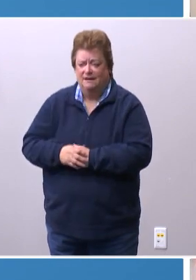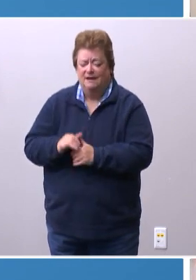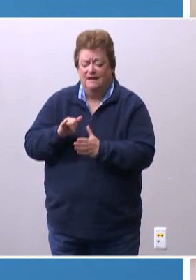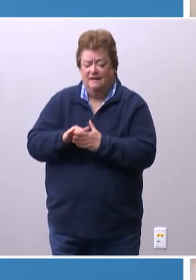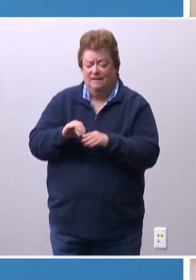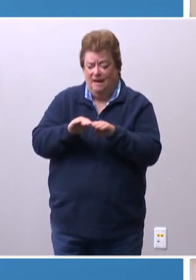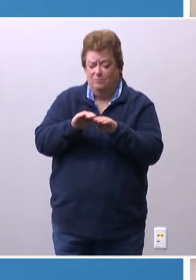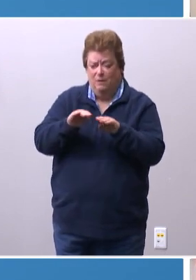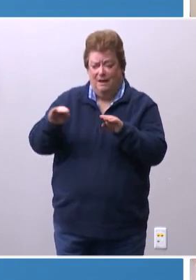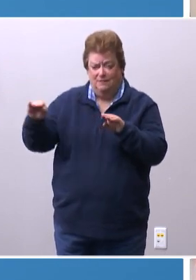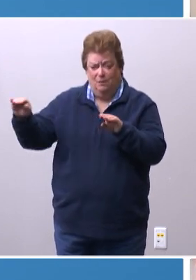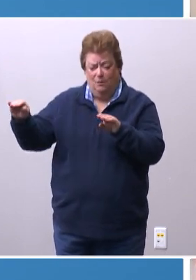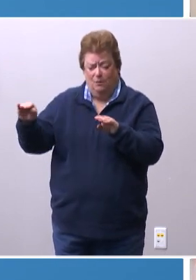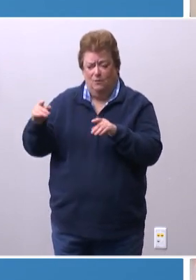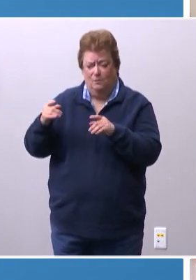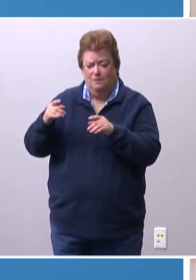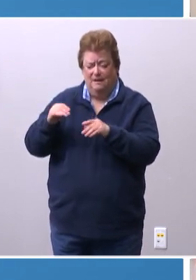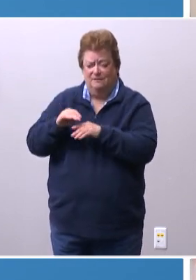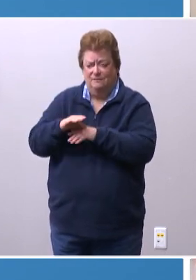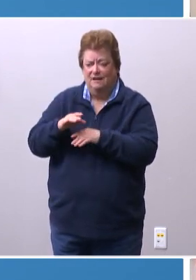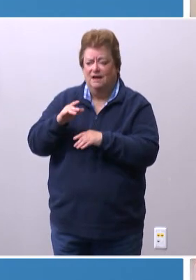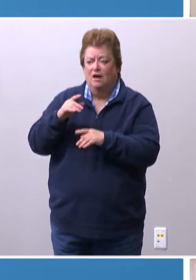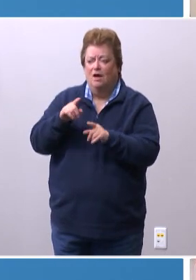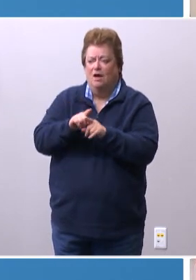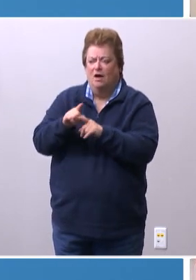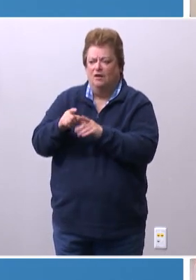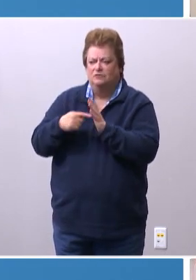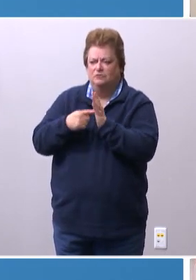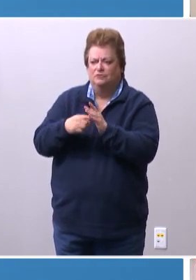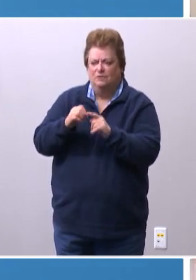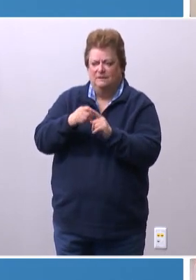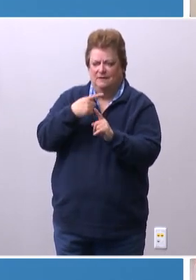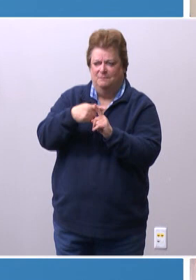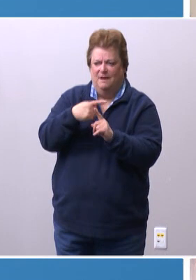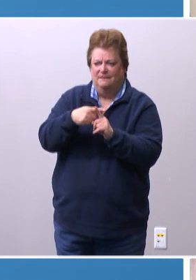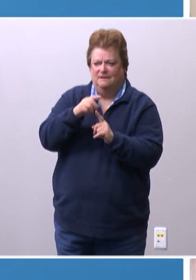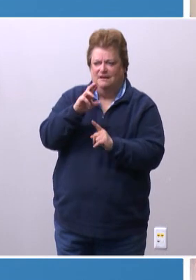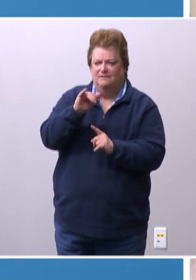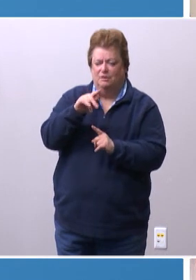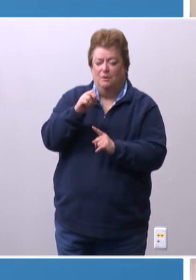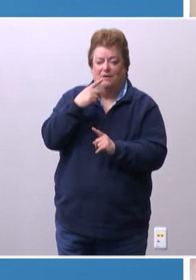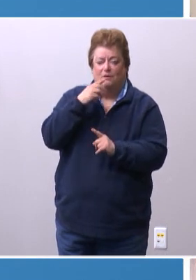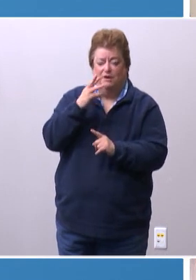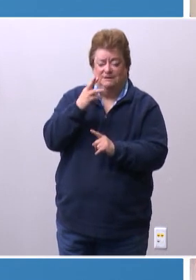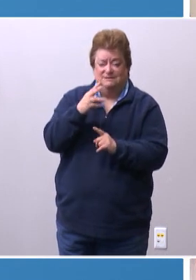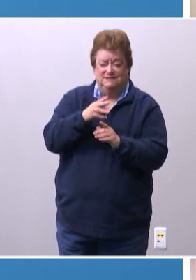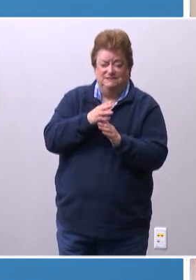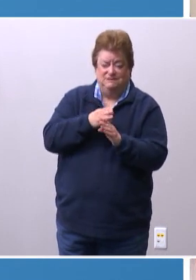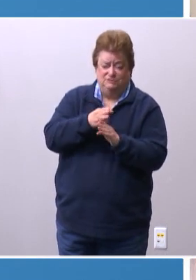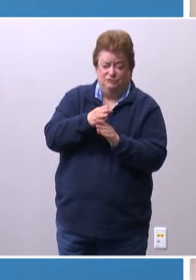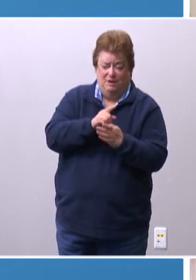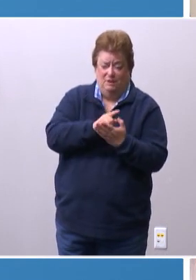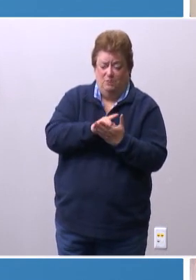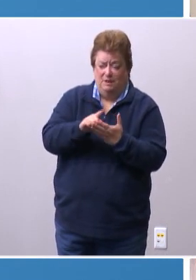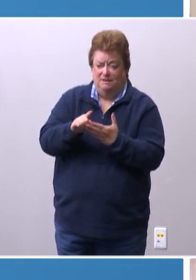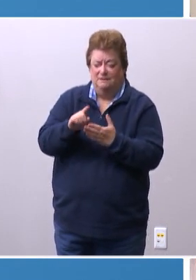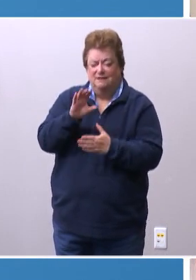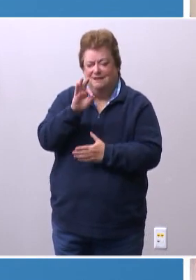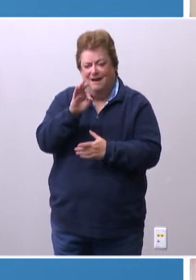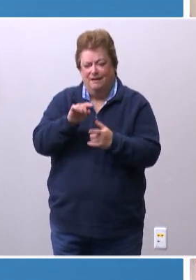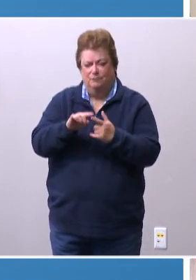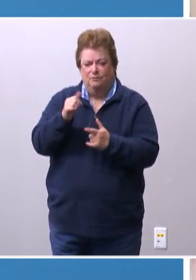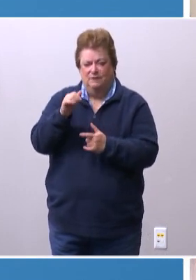effect is also reflected in the positivity rate with 6 straight weeks now in the range of 9 to